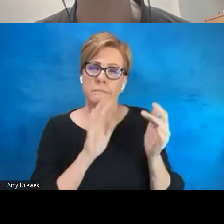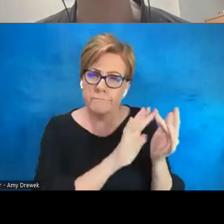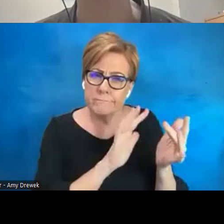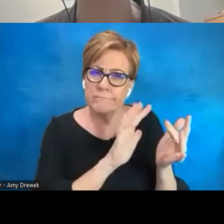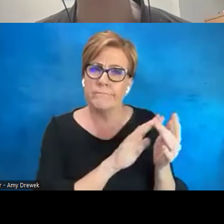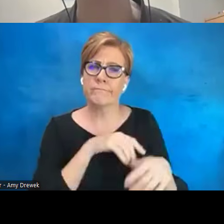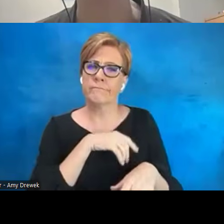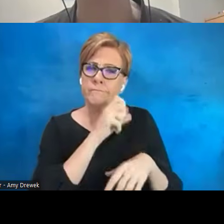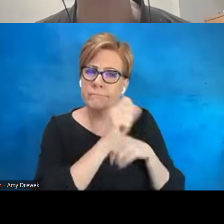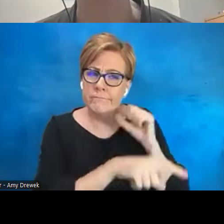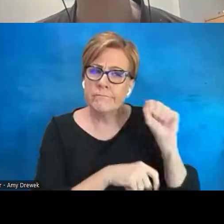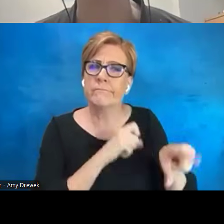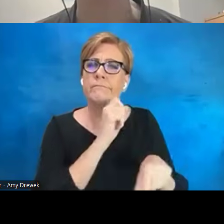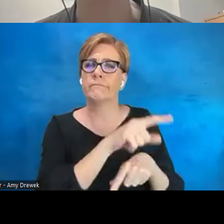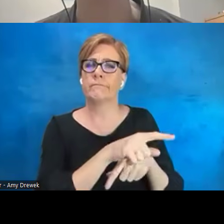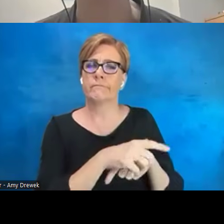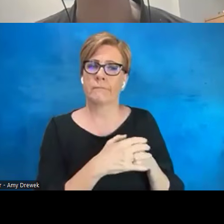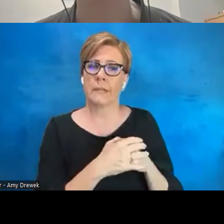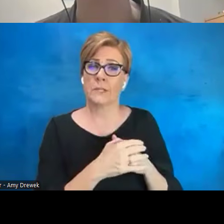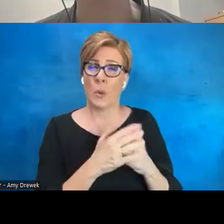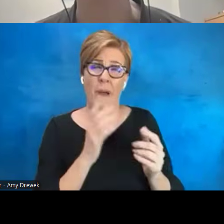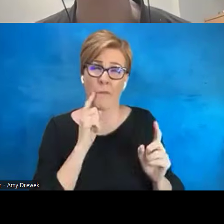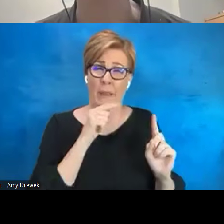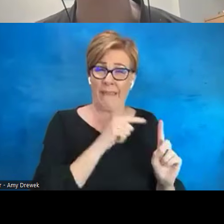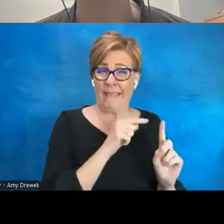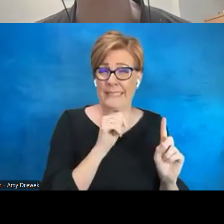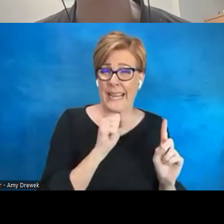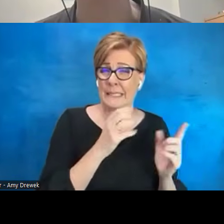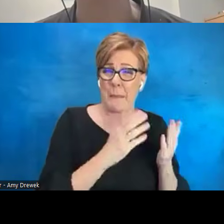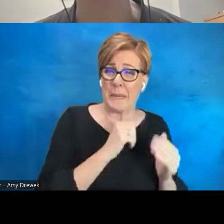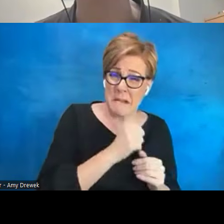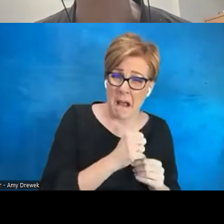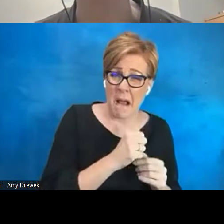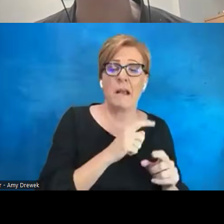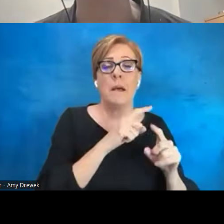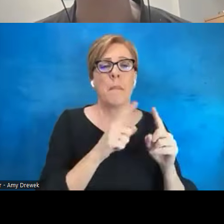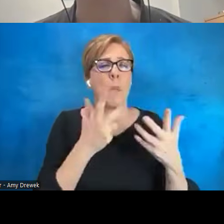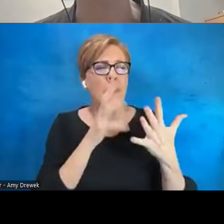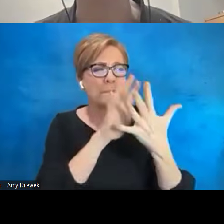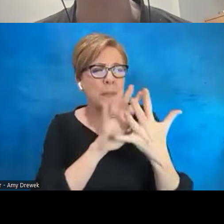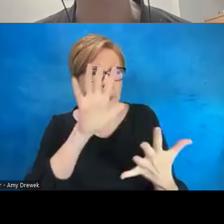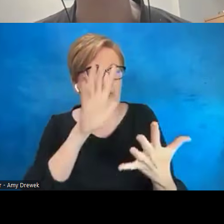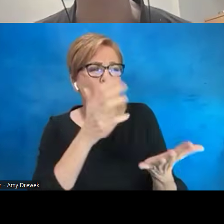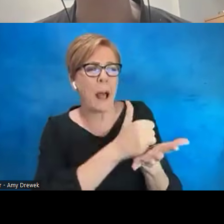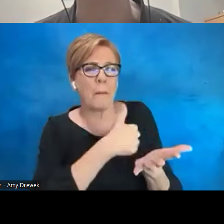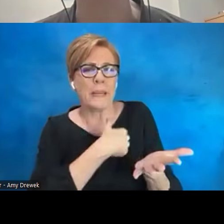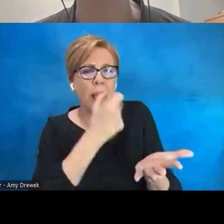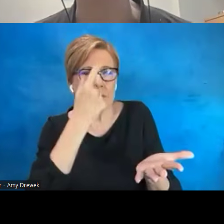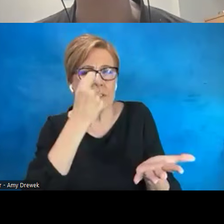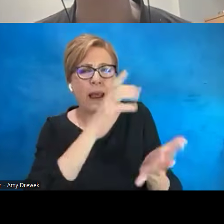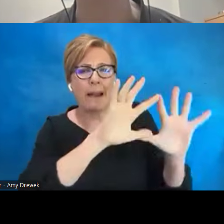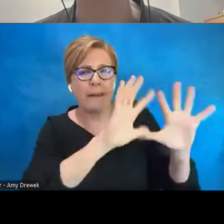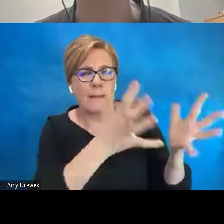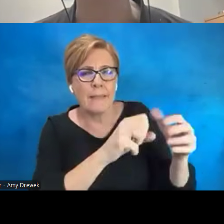say, well, okay, maybe not on this case, but what is maybe the bigger picture here that I could learn from. Also,